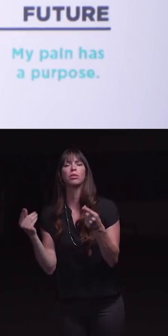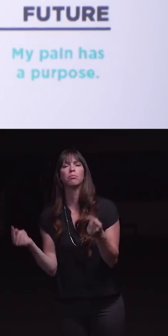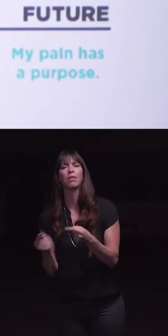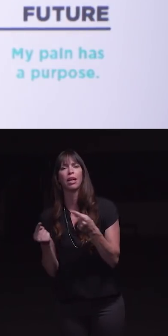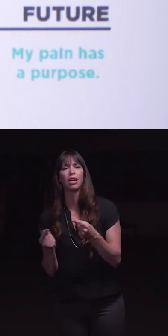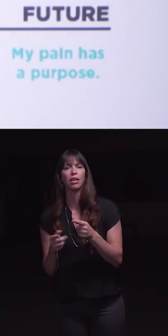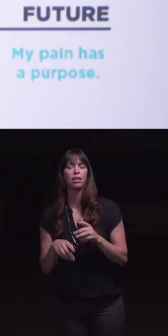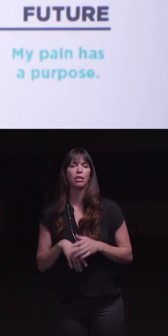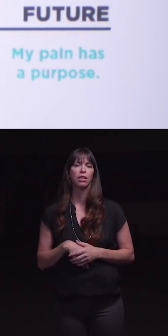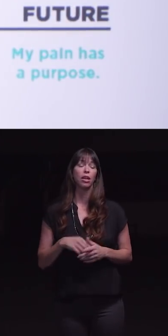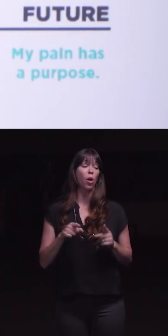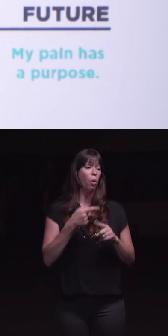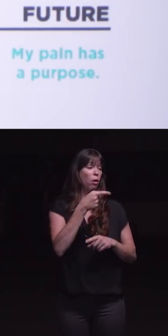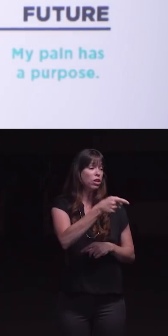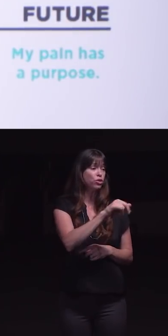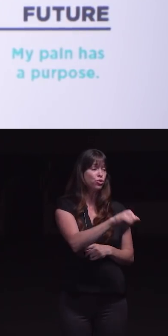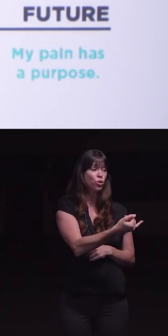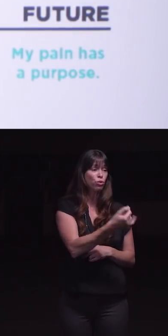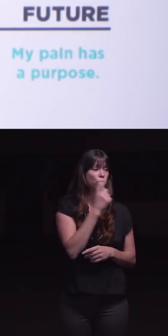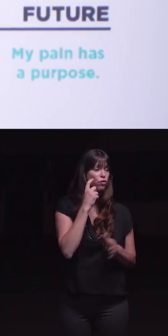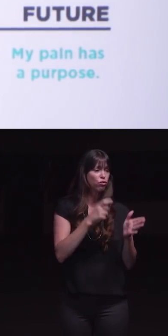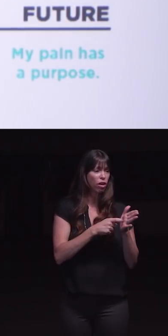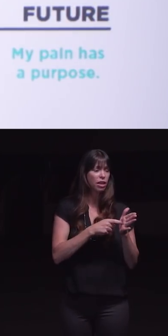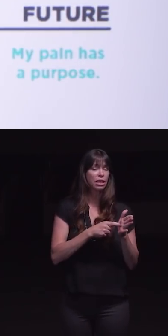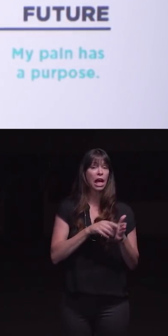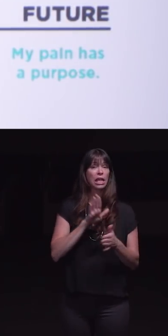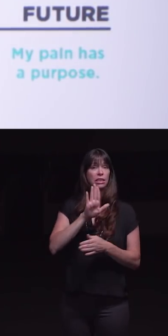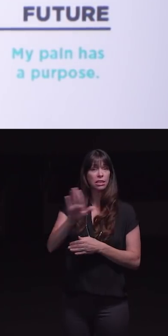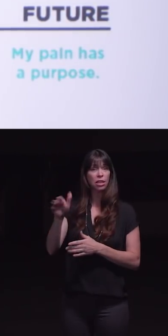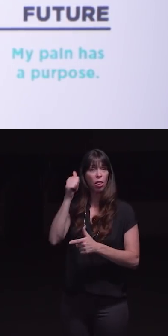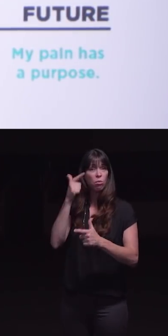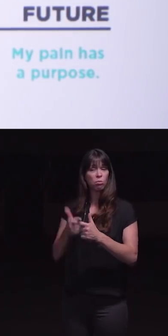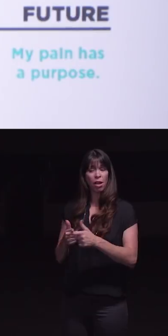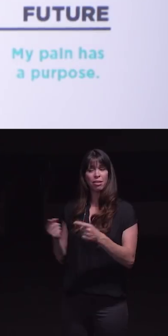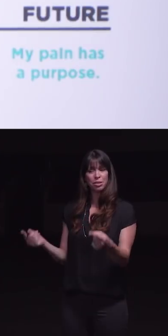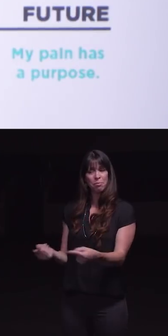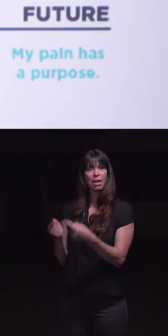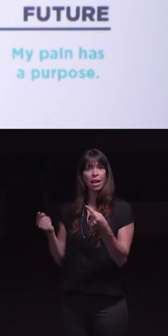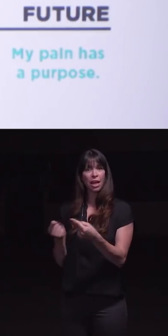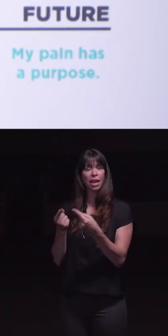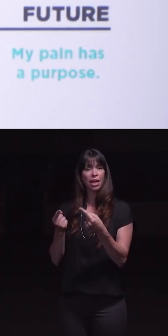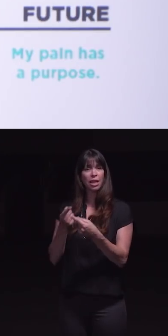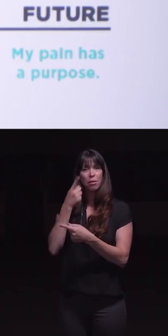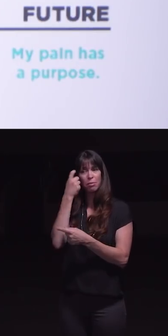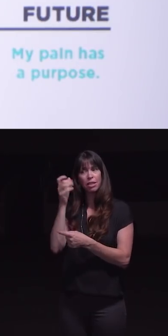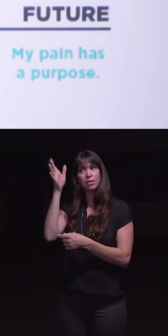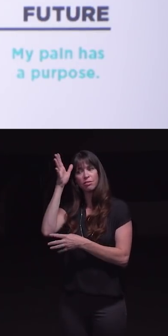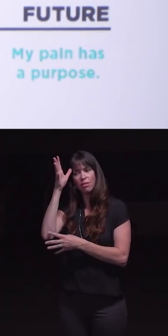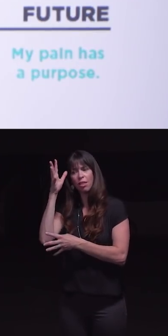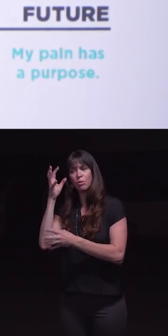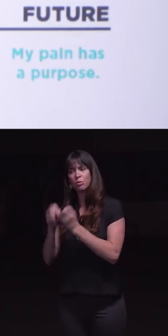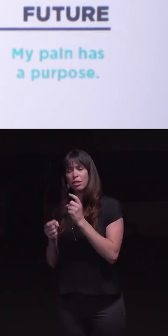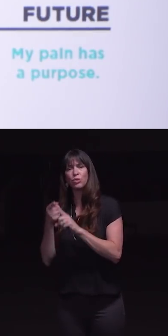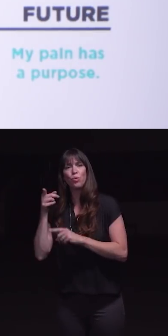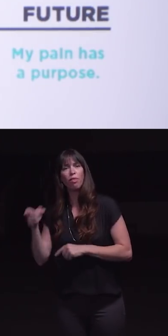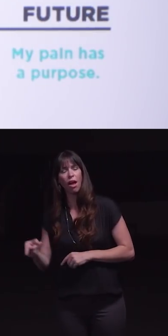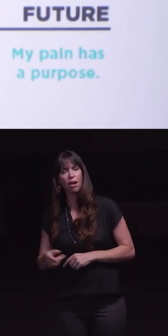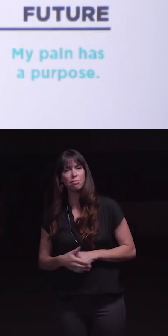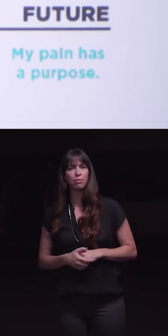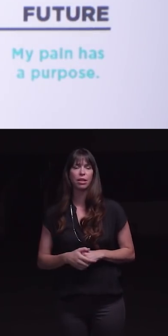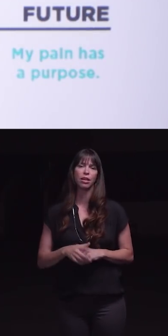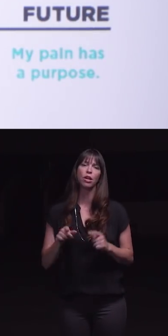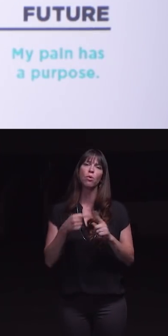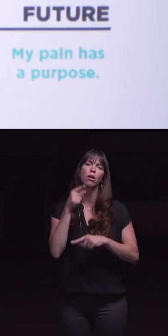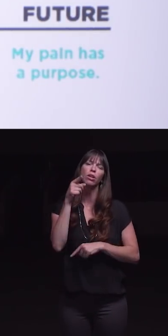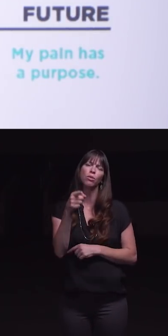when Joseph began to recognize my brothers treated me that way because of the way my father treated them, when